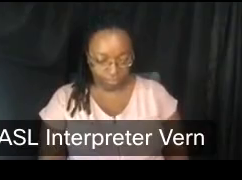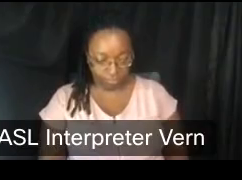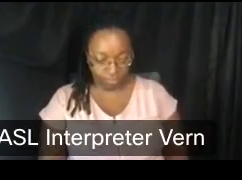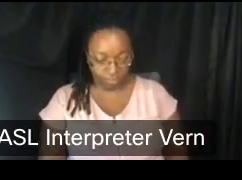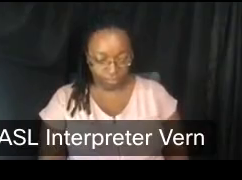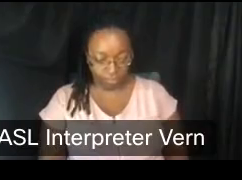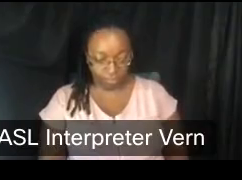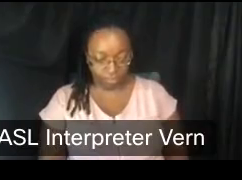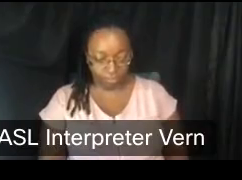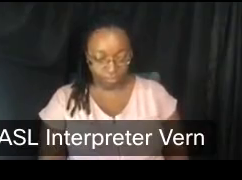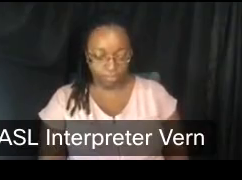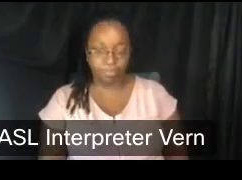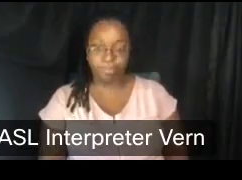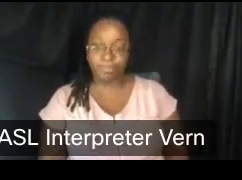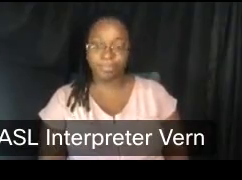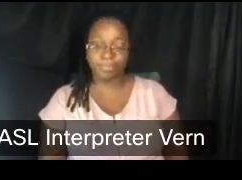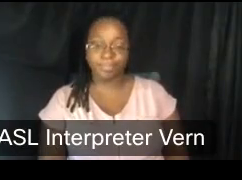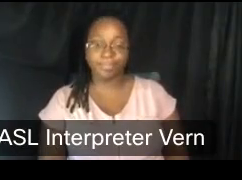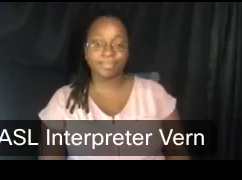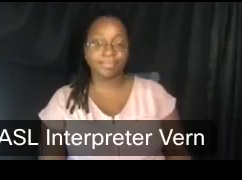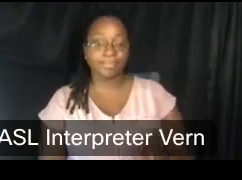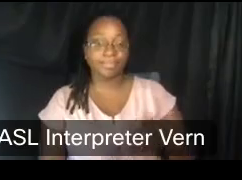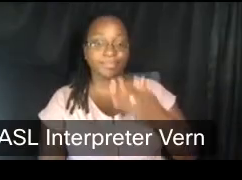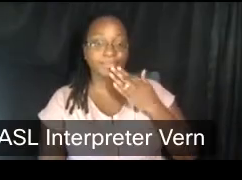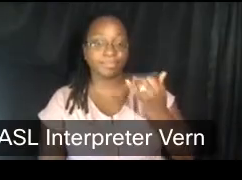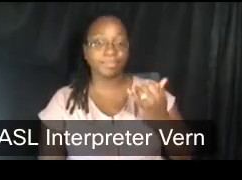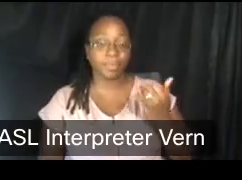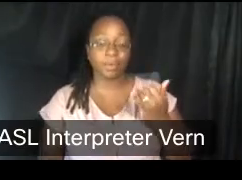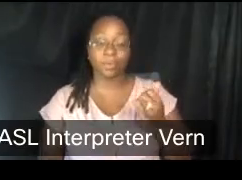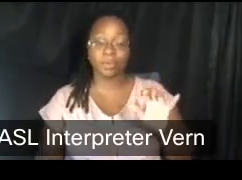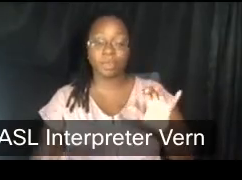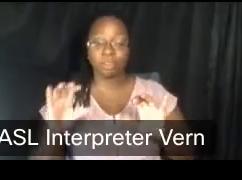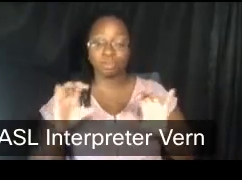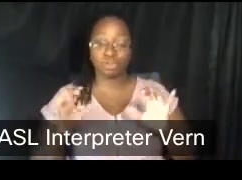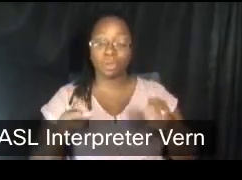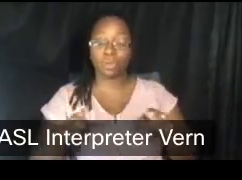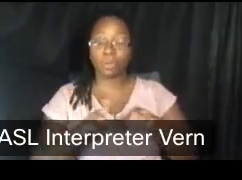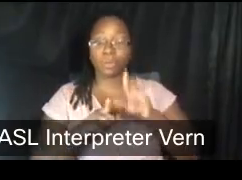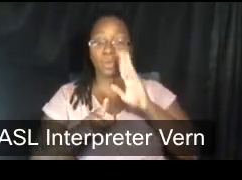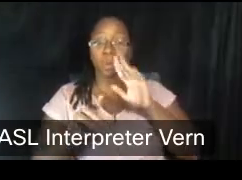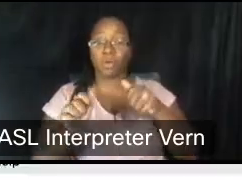Awesome. Thank you, Carla. It's shared in the chat now and will also be shared with the follow-up email.